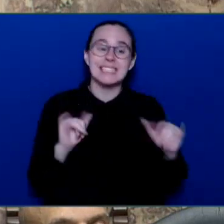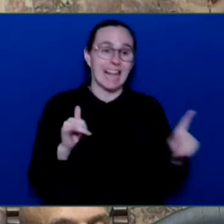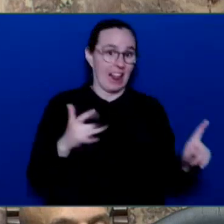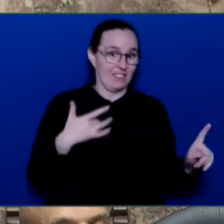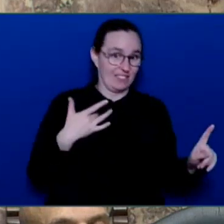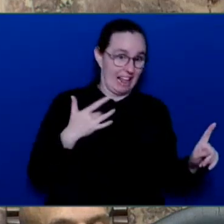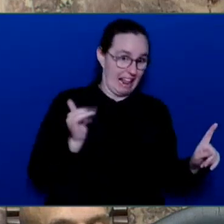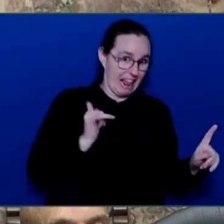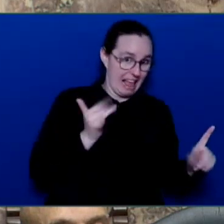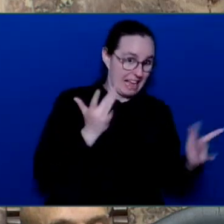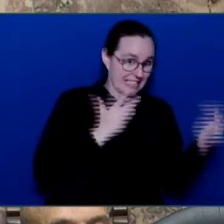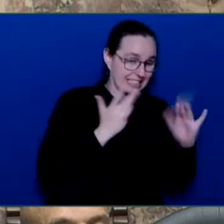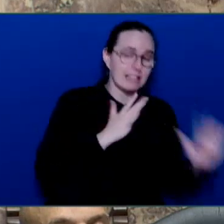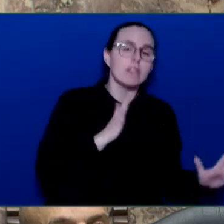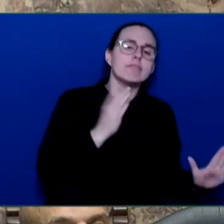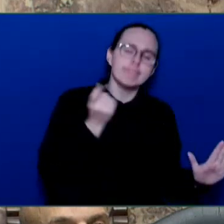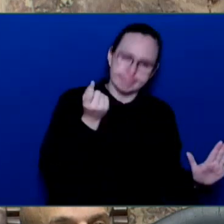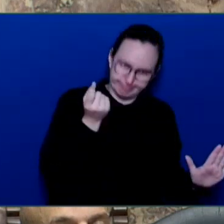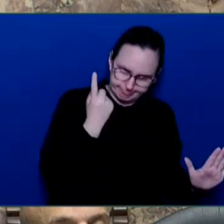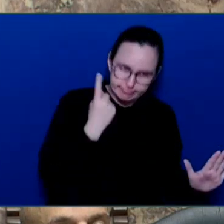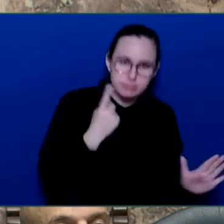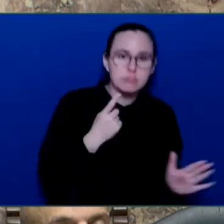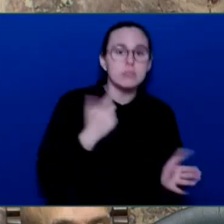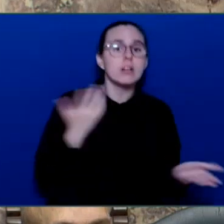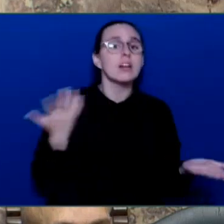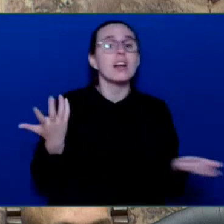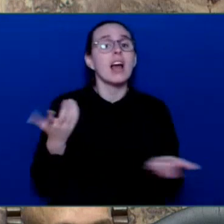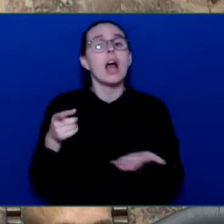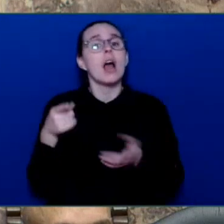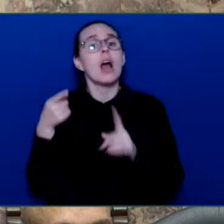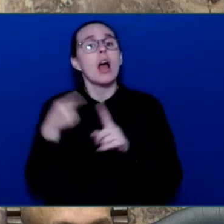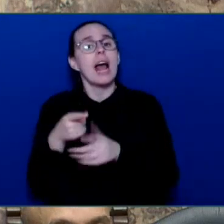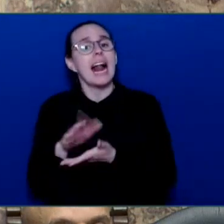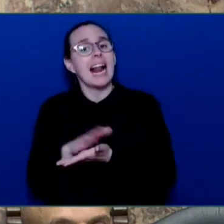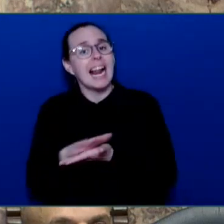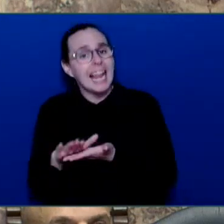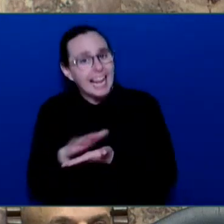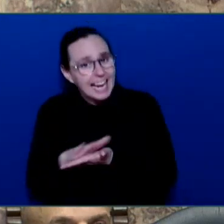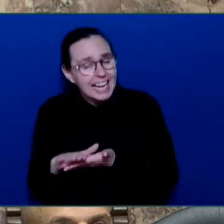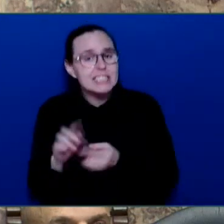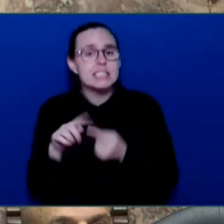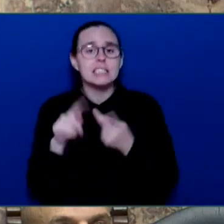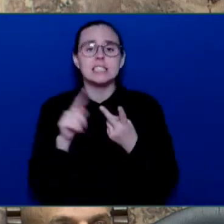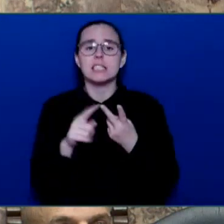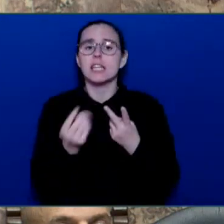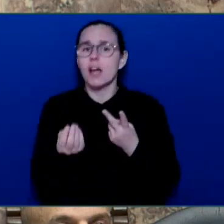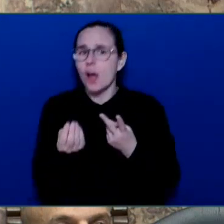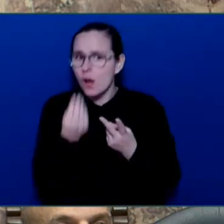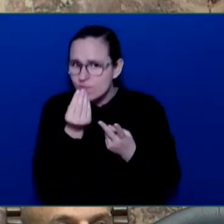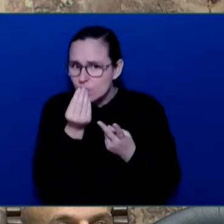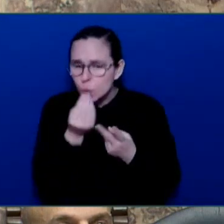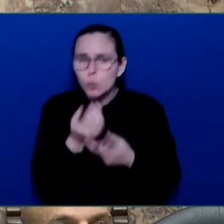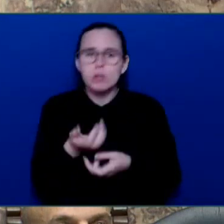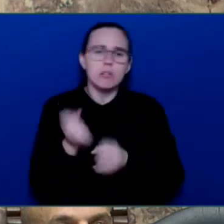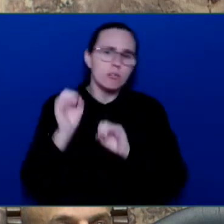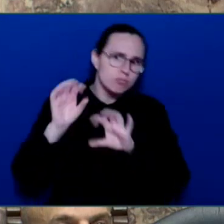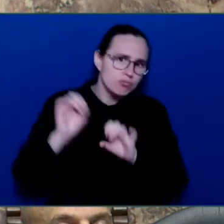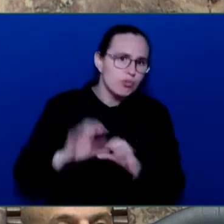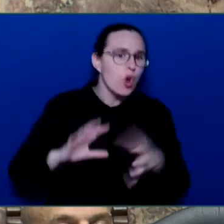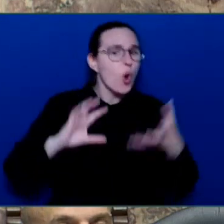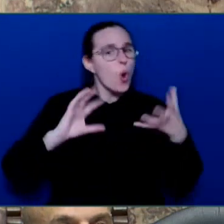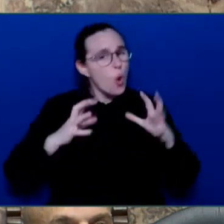cleaning, to housekeeping, and to food, we've repatriated contracts. Because, as you know, as the member will